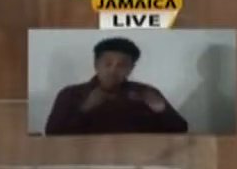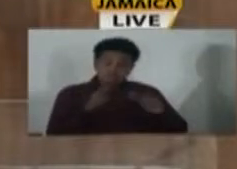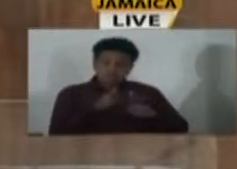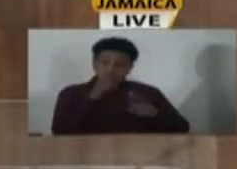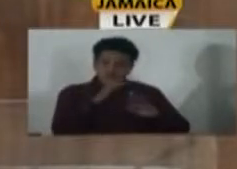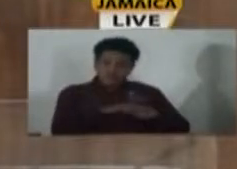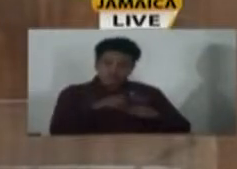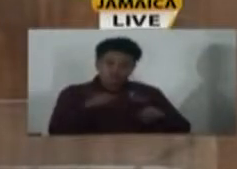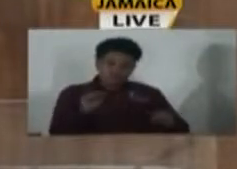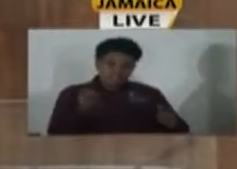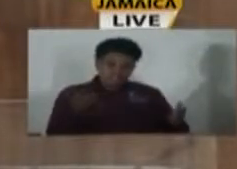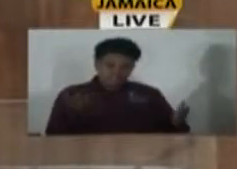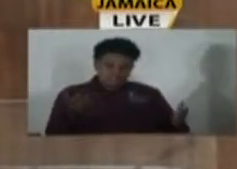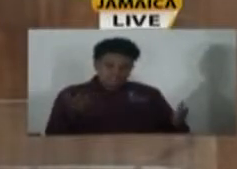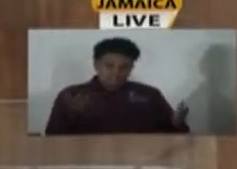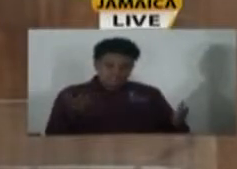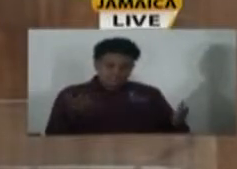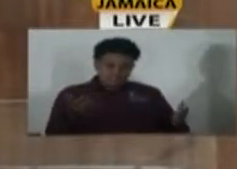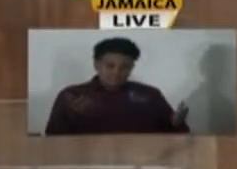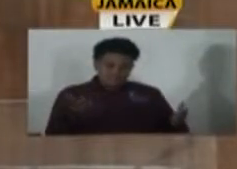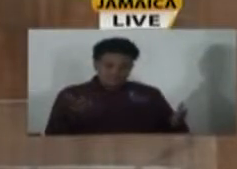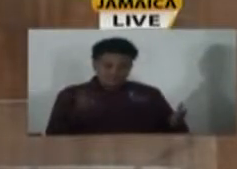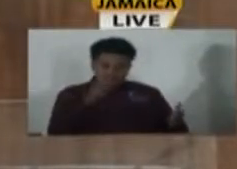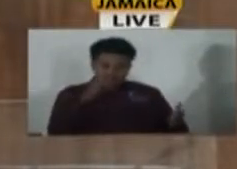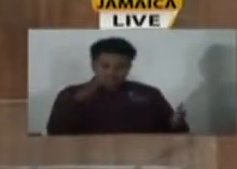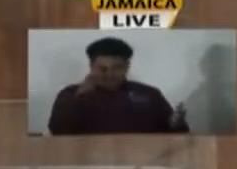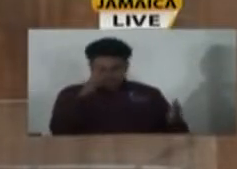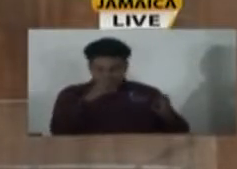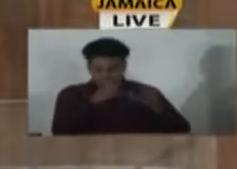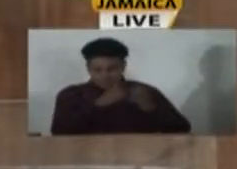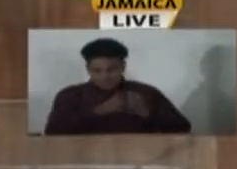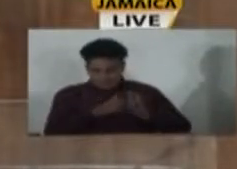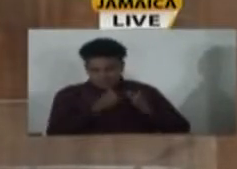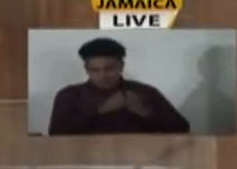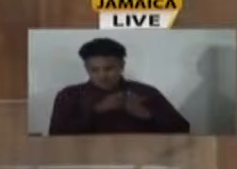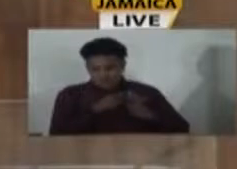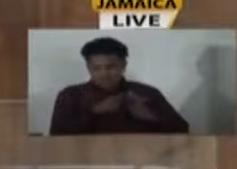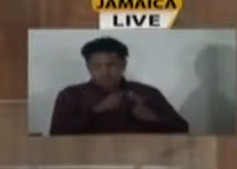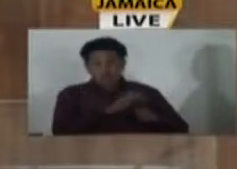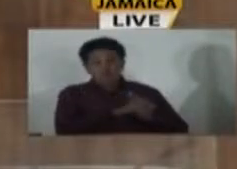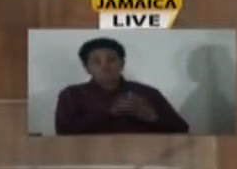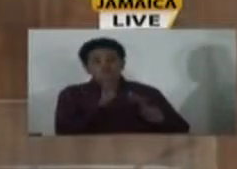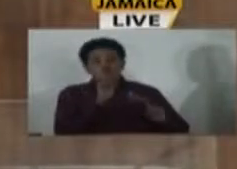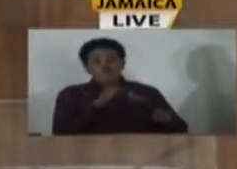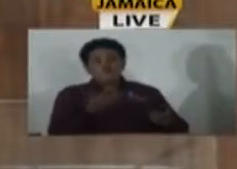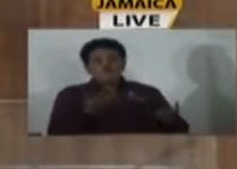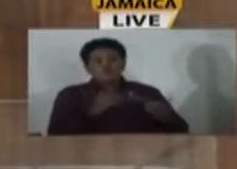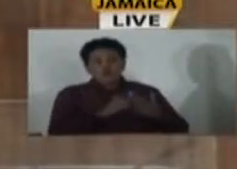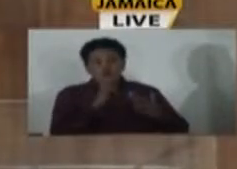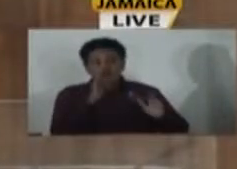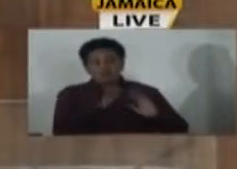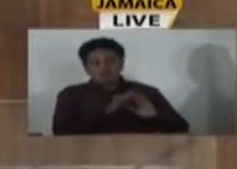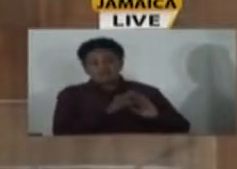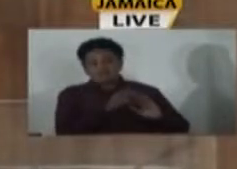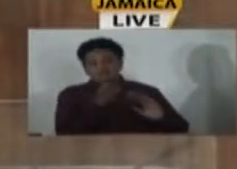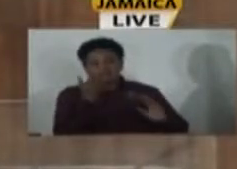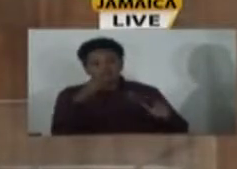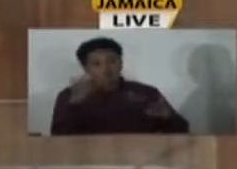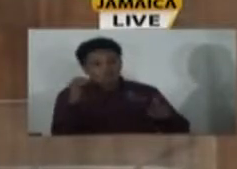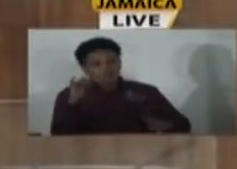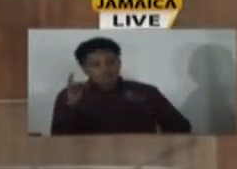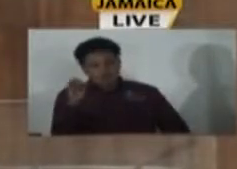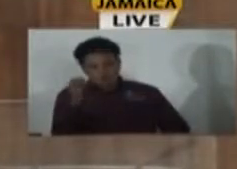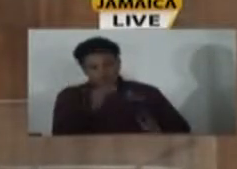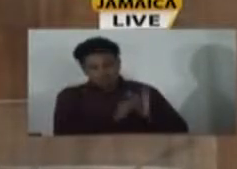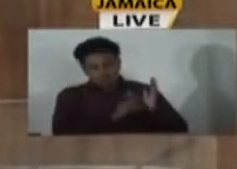the street who is not complying with the orders may not have any identification